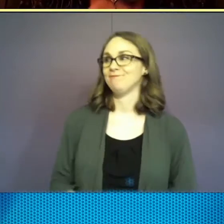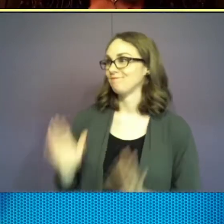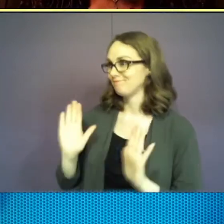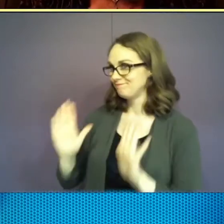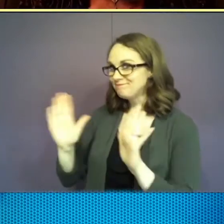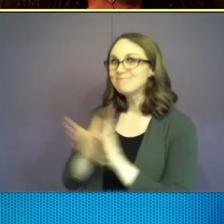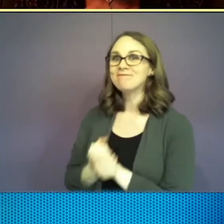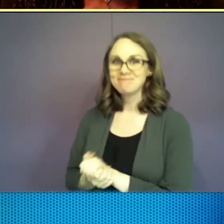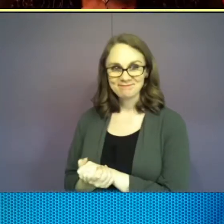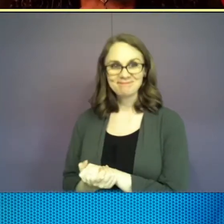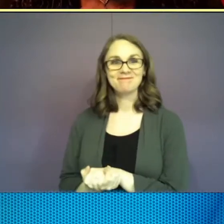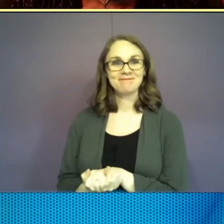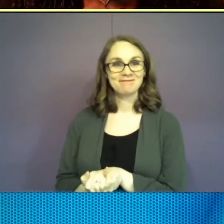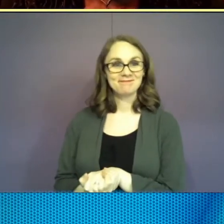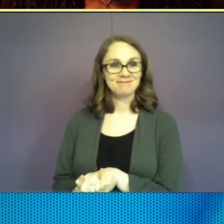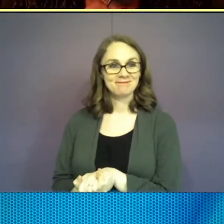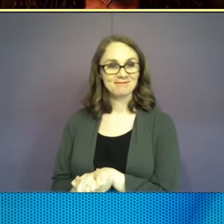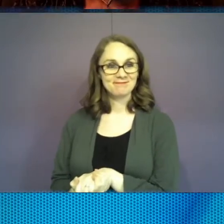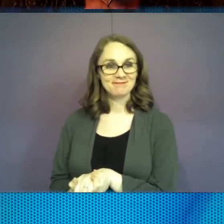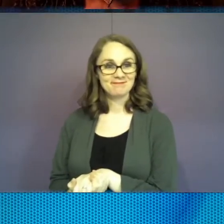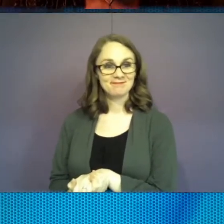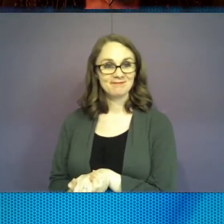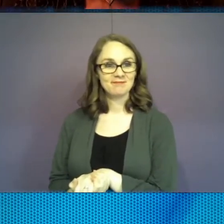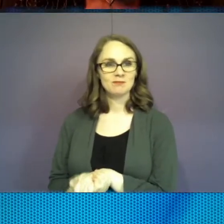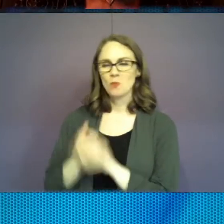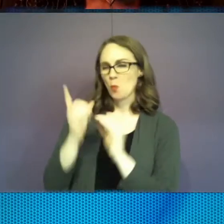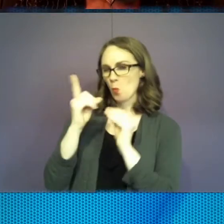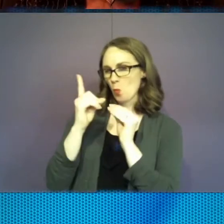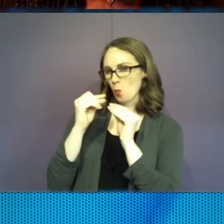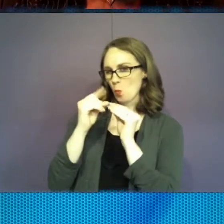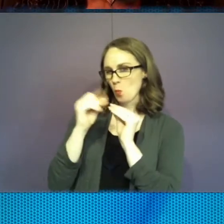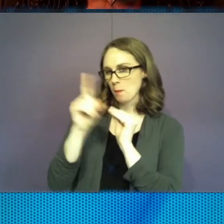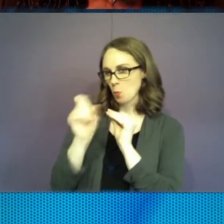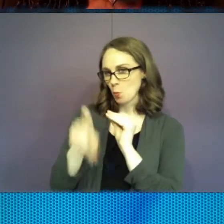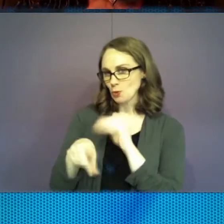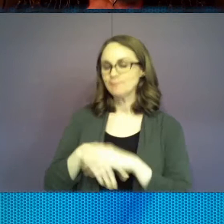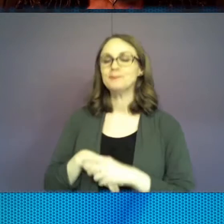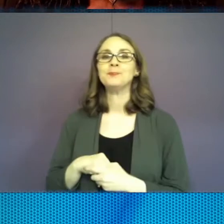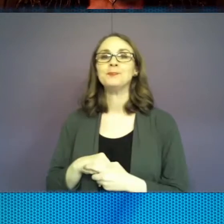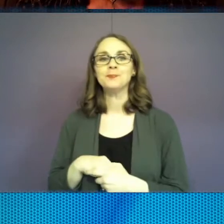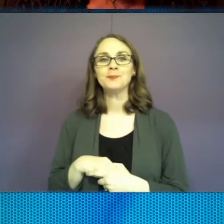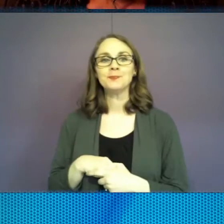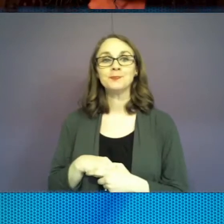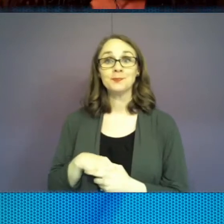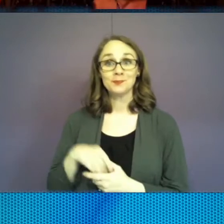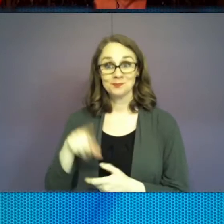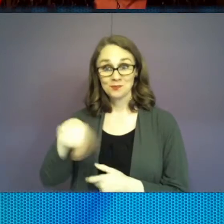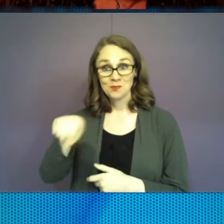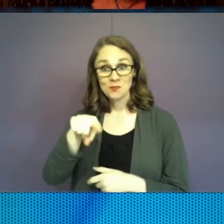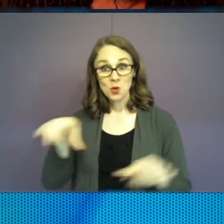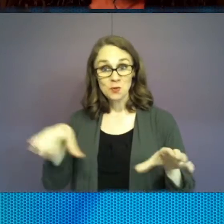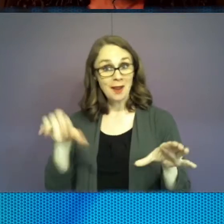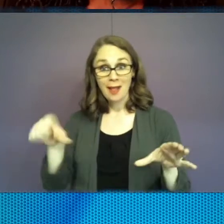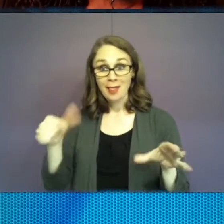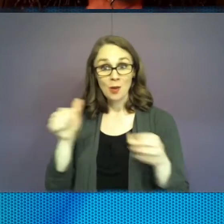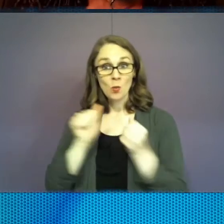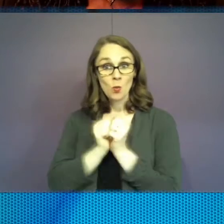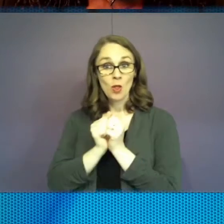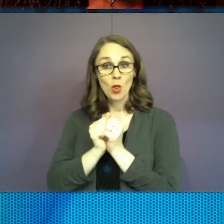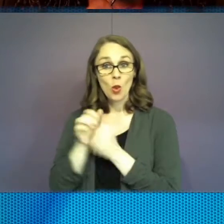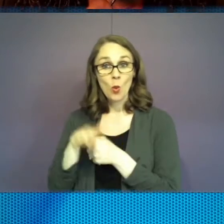Wonderful. And then there's just one last question. Have you done anything with